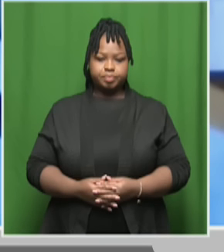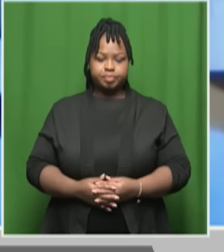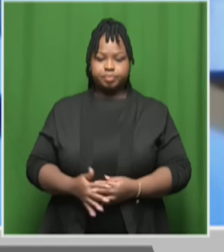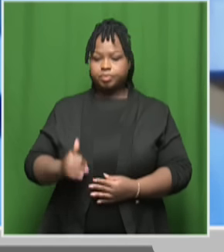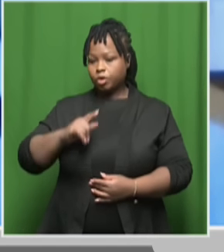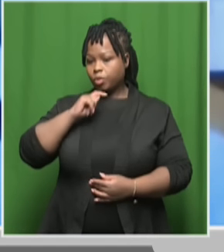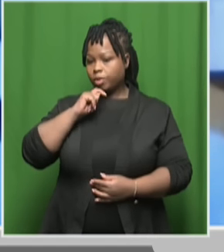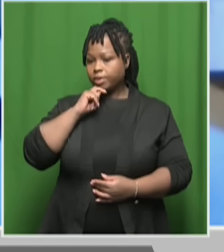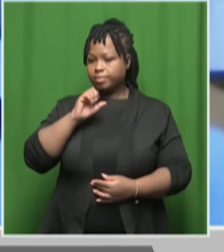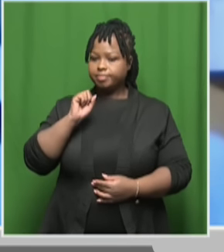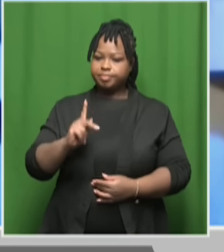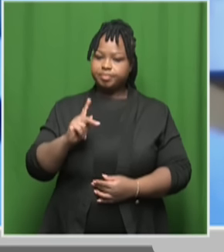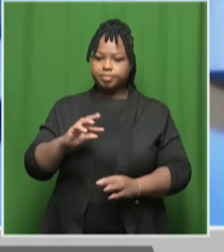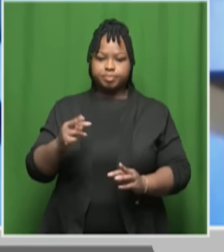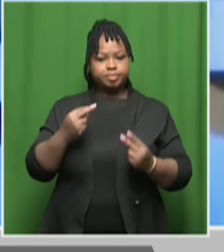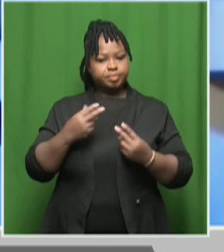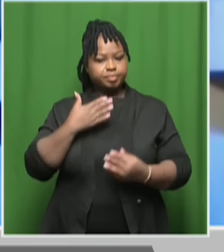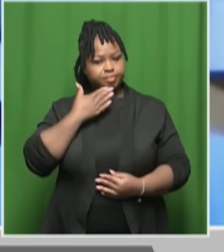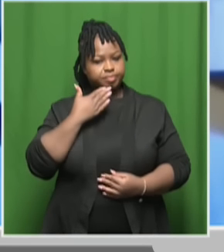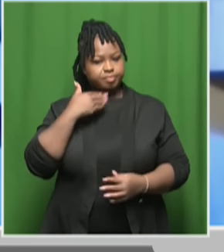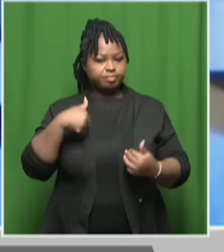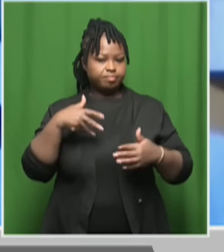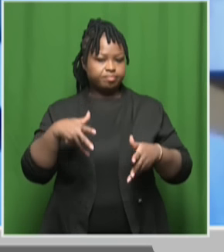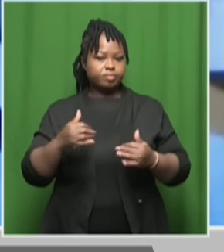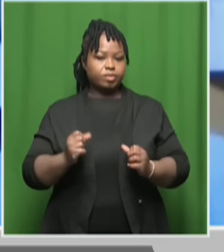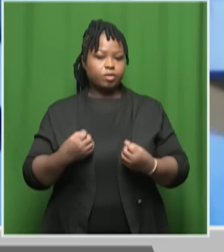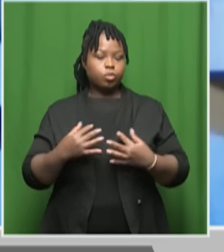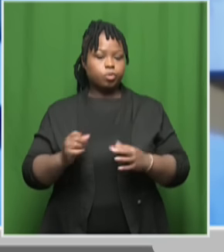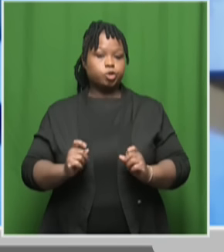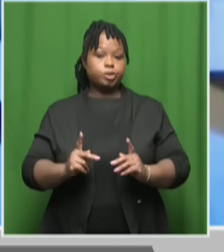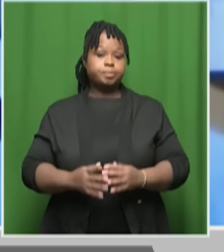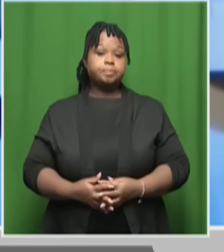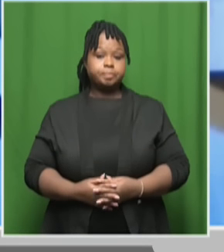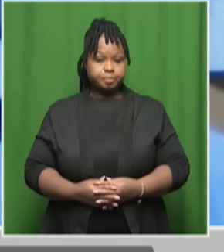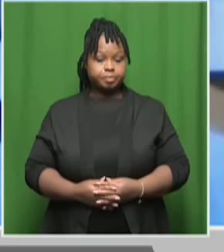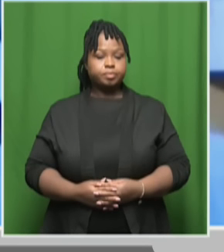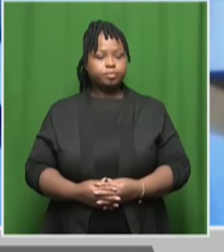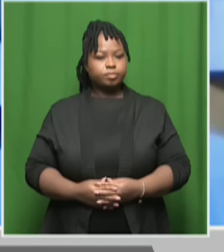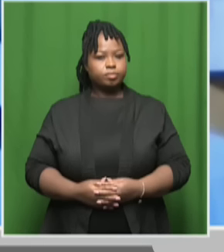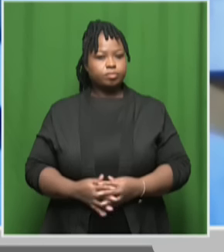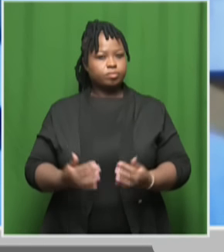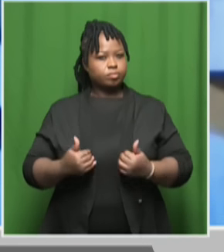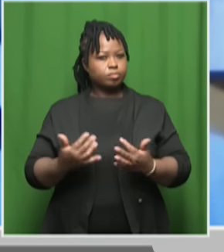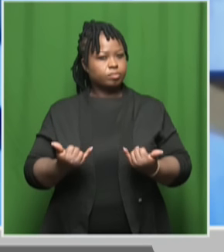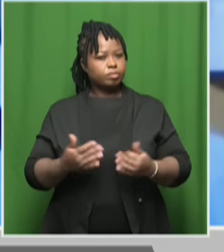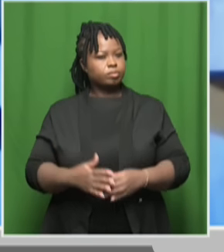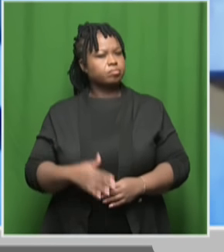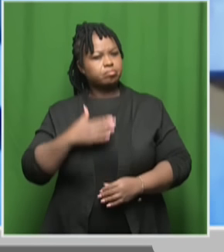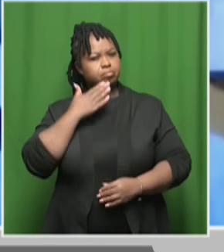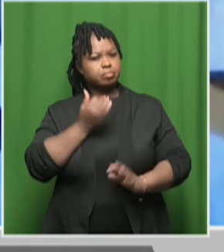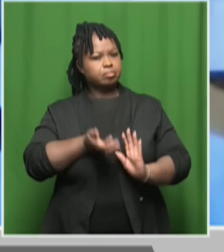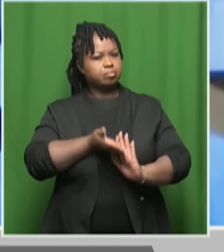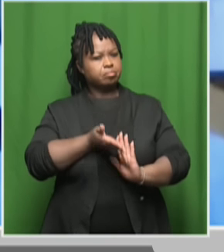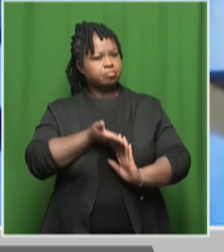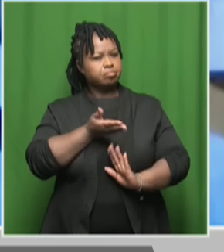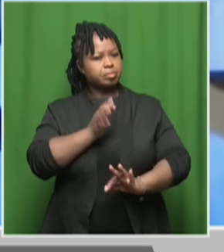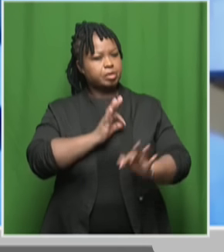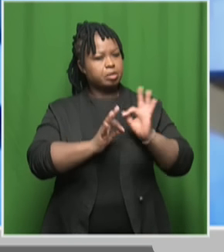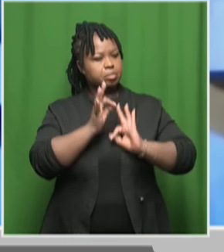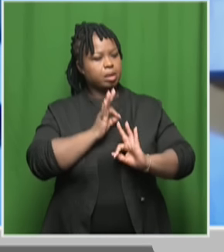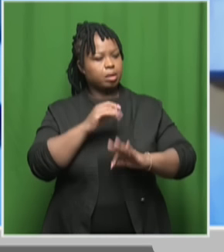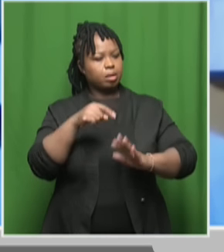Morning, Sakina, and the viewers. Thanks for this opportunity. Can we just start by just getting an update on the situation